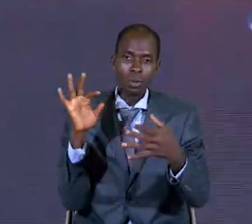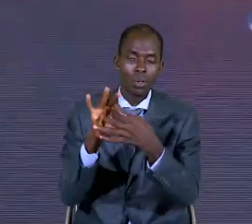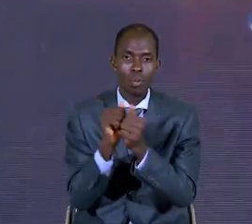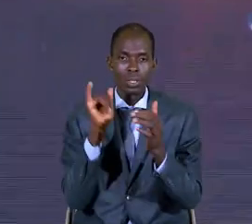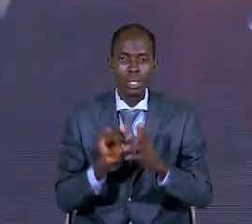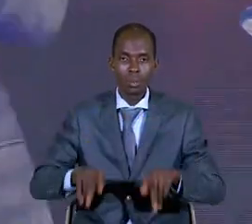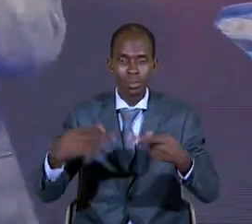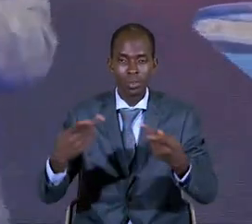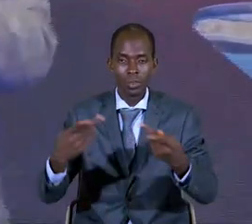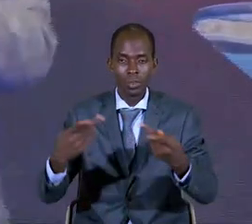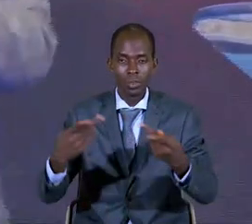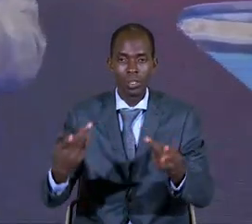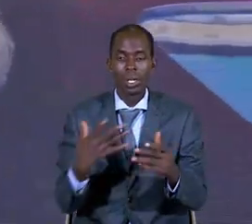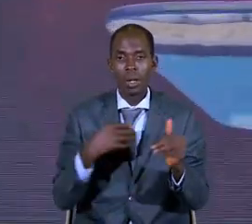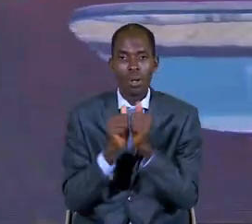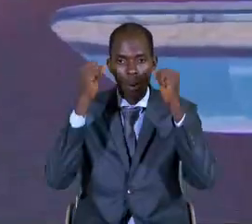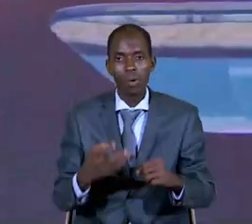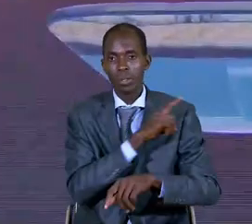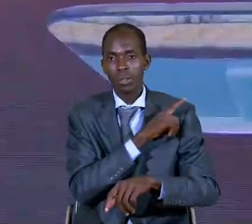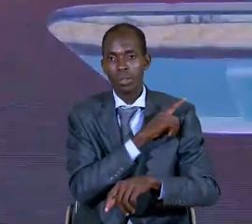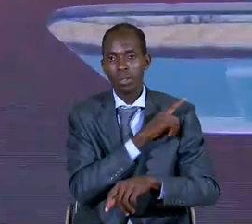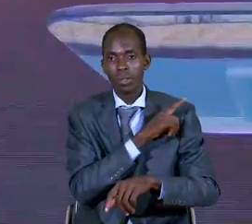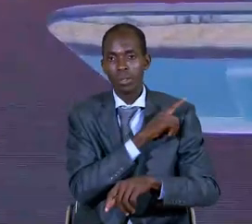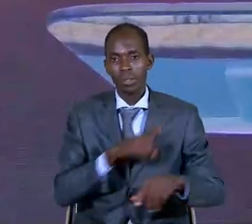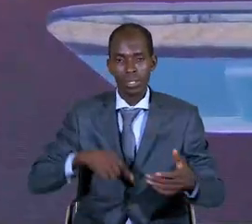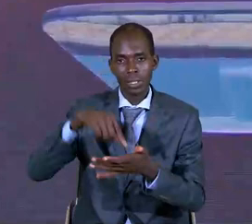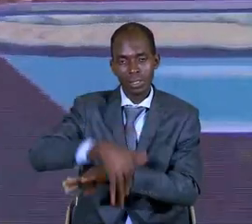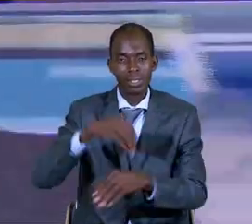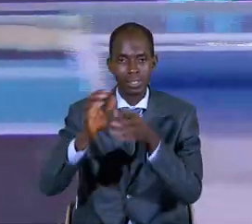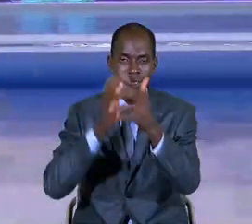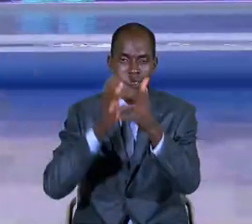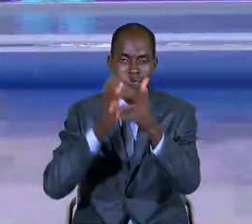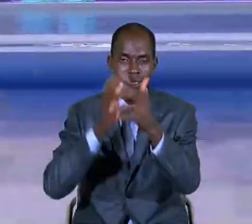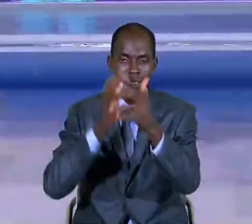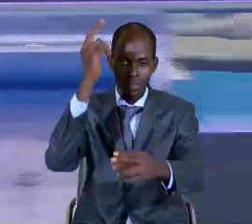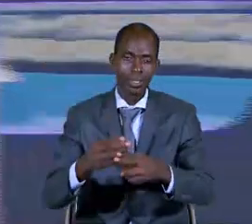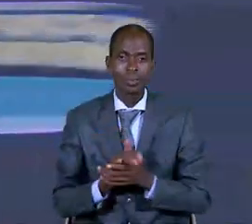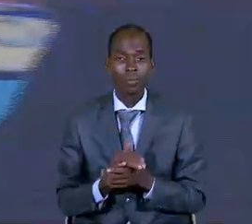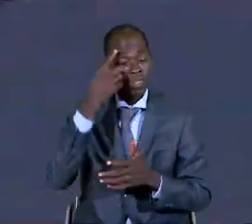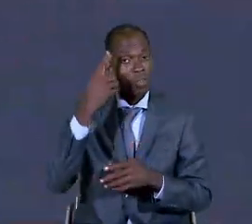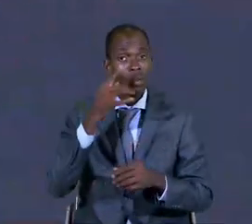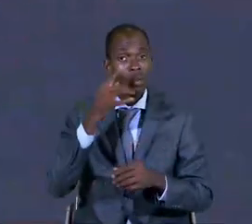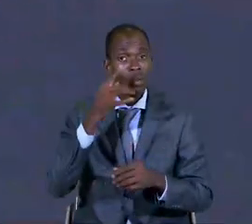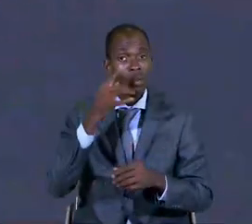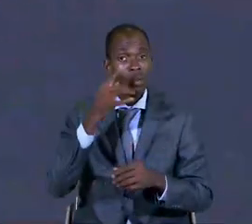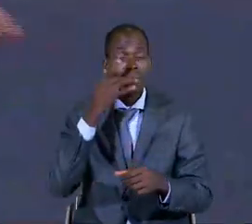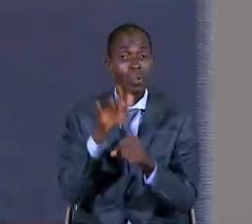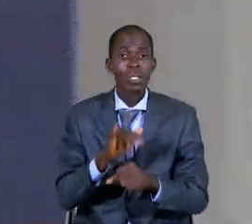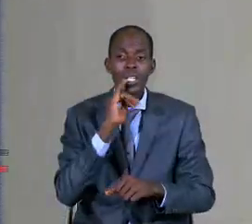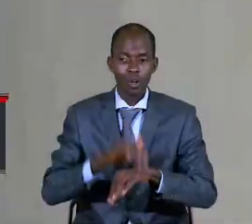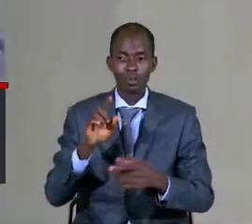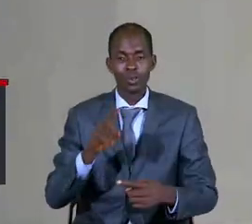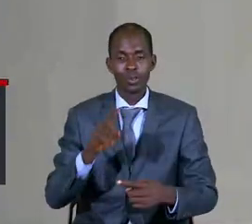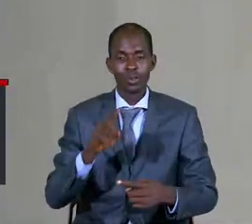the power of the Lord tonight in Jesus' name. For the promise is unto